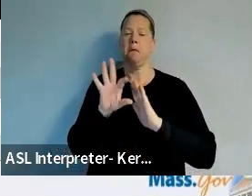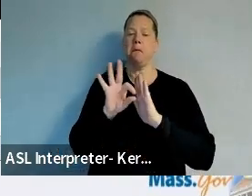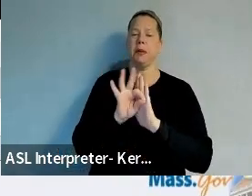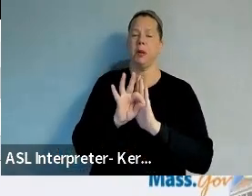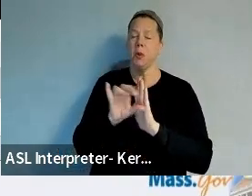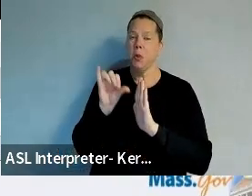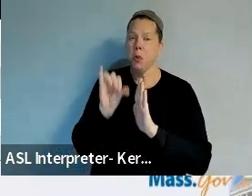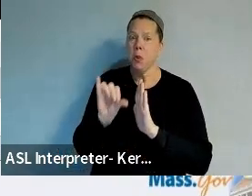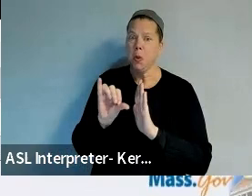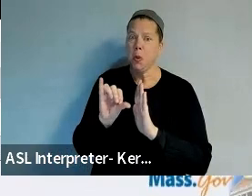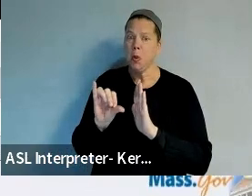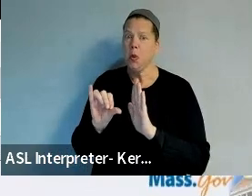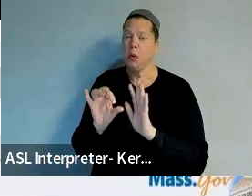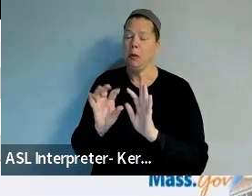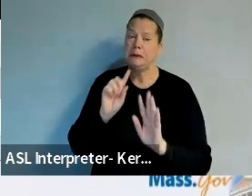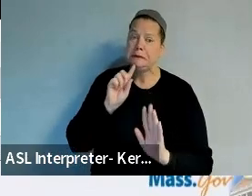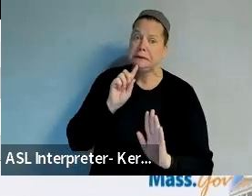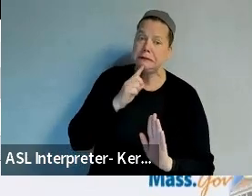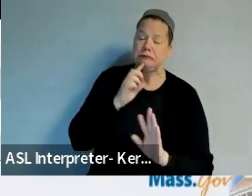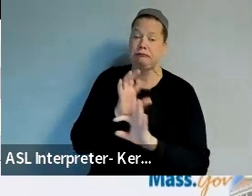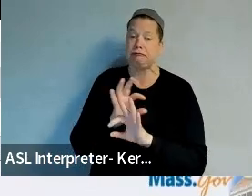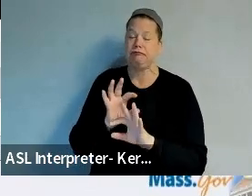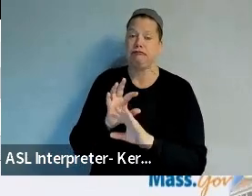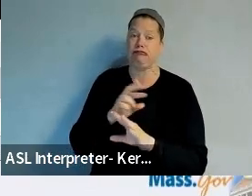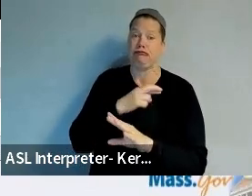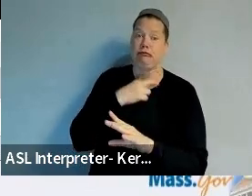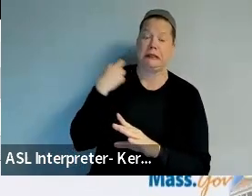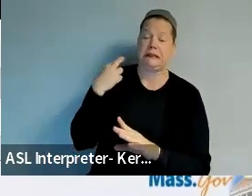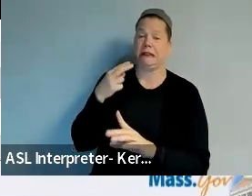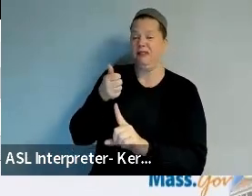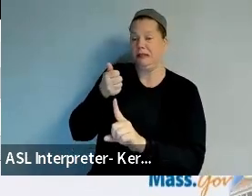substantial risk of self-injurious behavior.